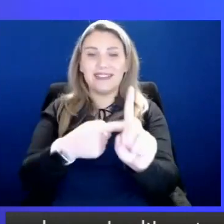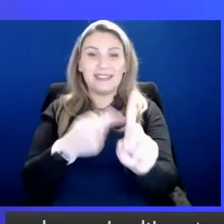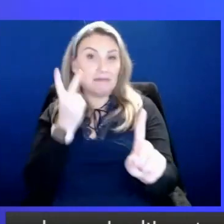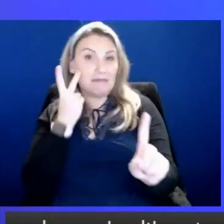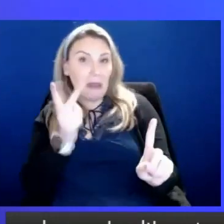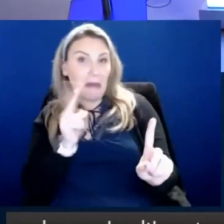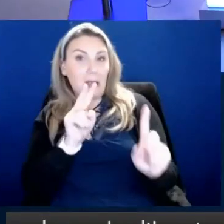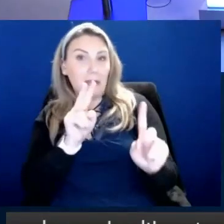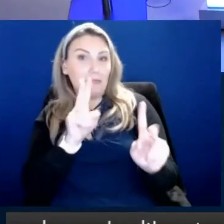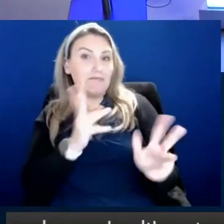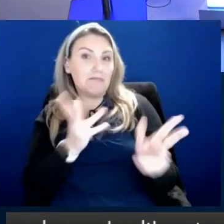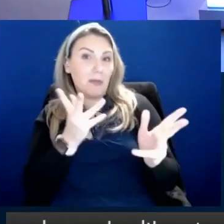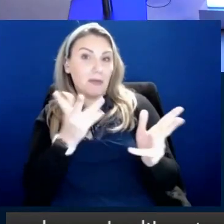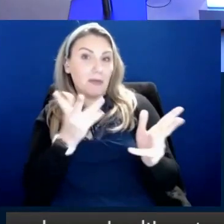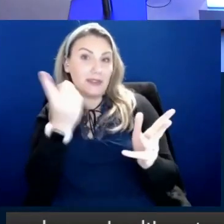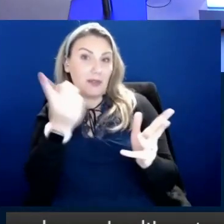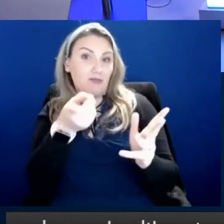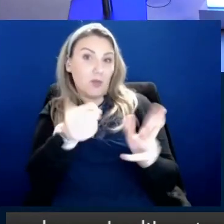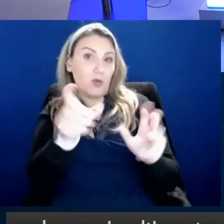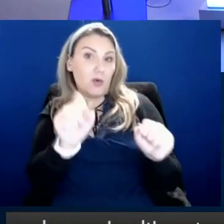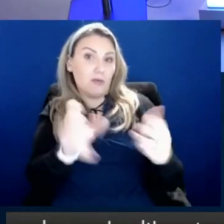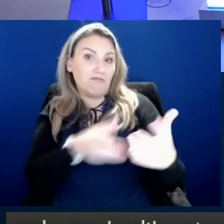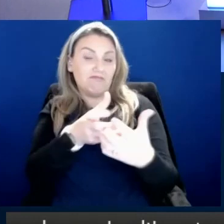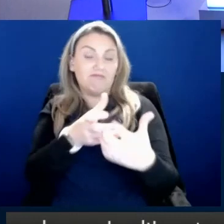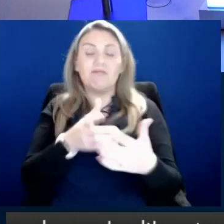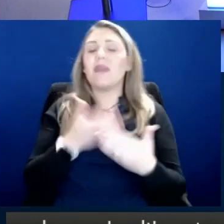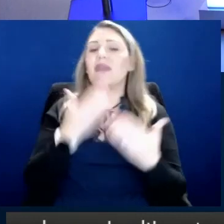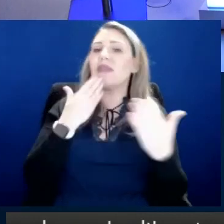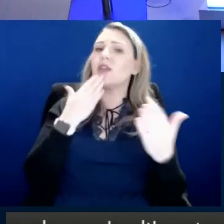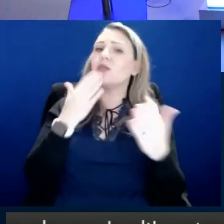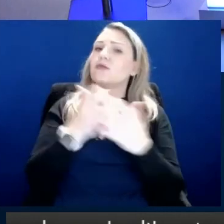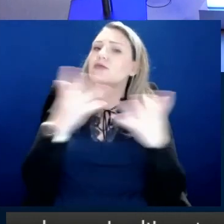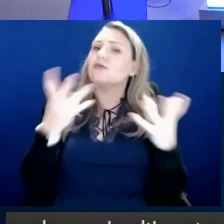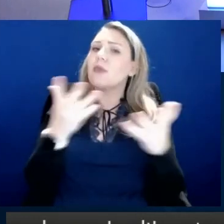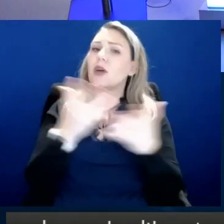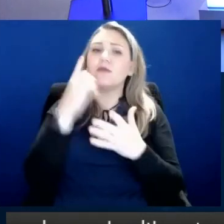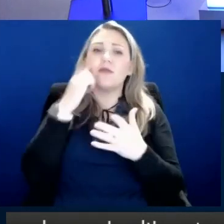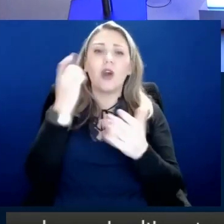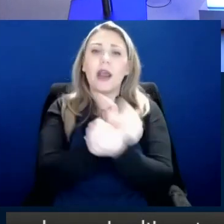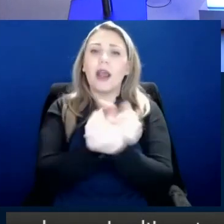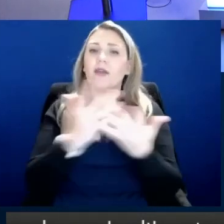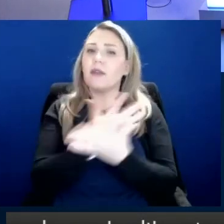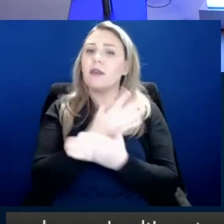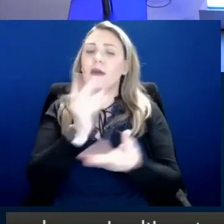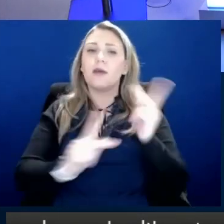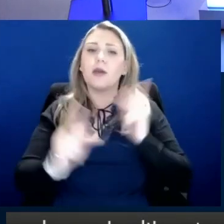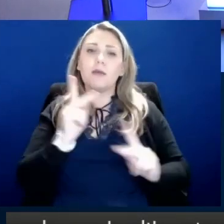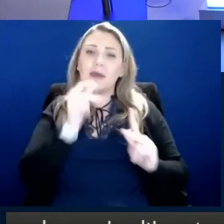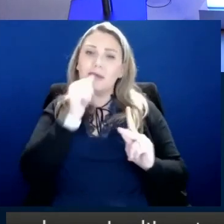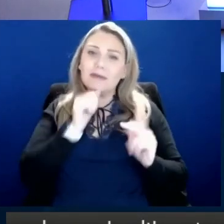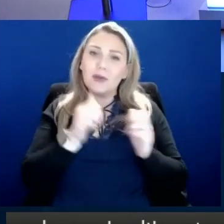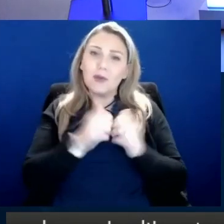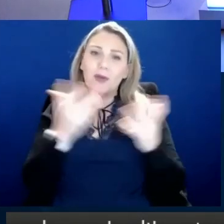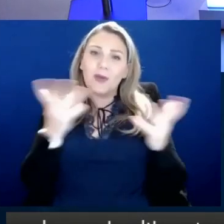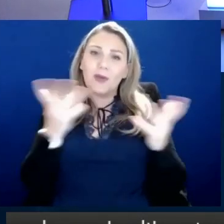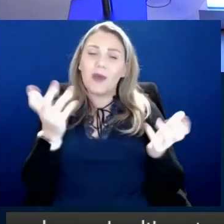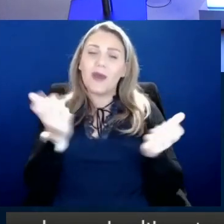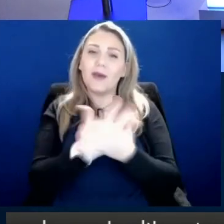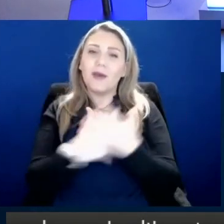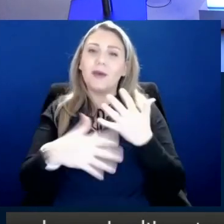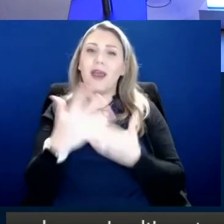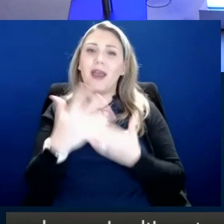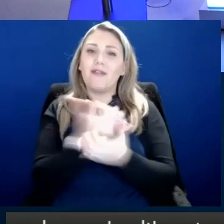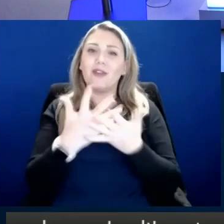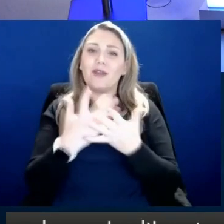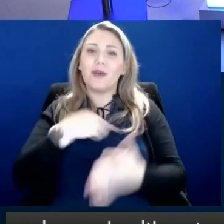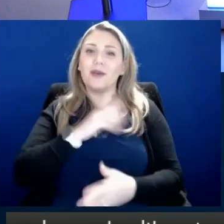someone. Thank you so much for being with us today and all you're doing for the folks in our community who are dealing with what we've heard today. Alexis, final